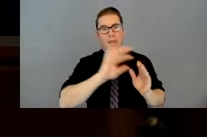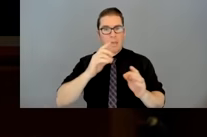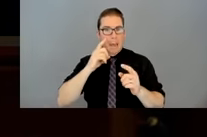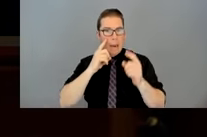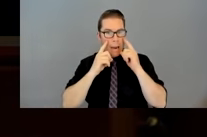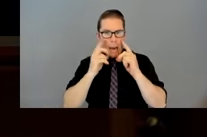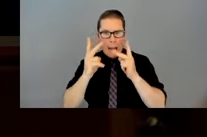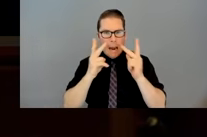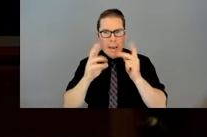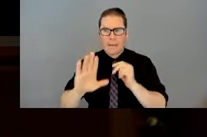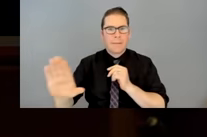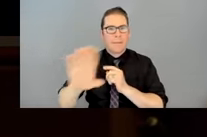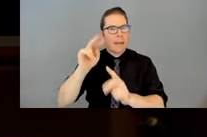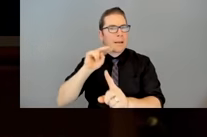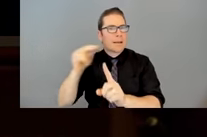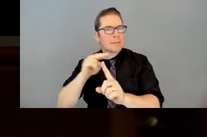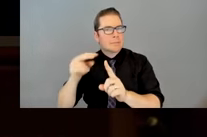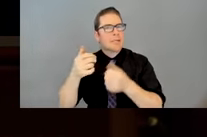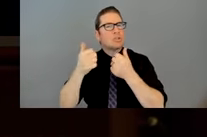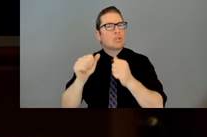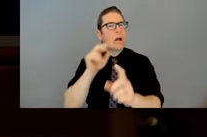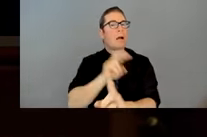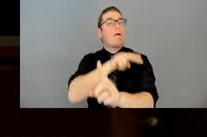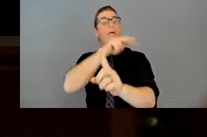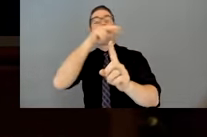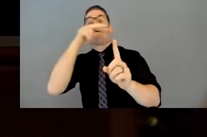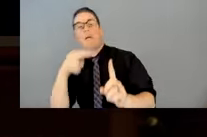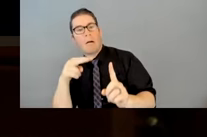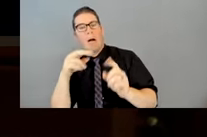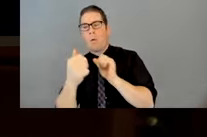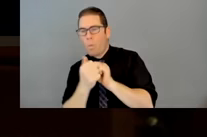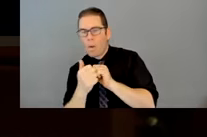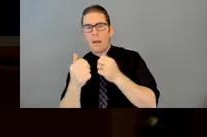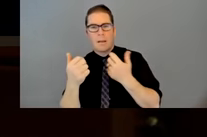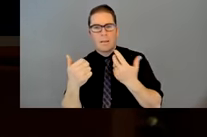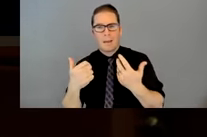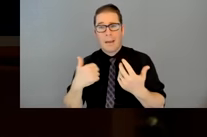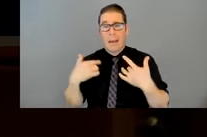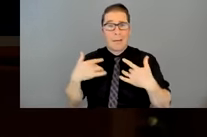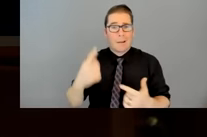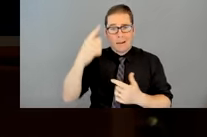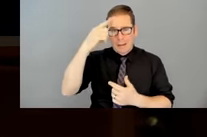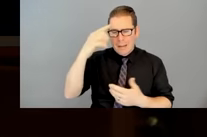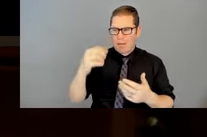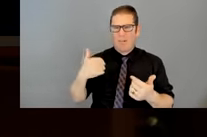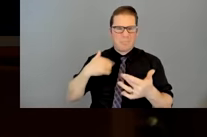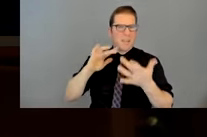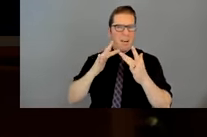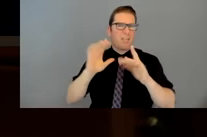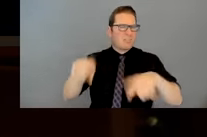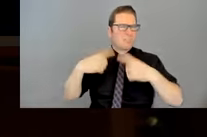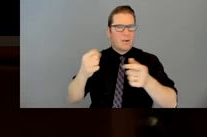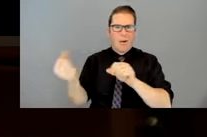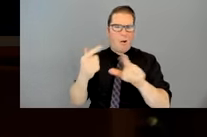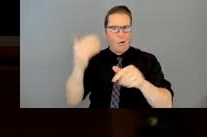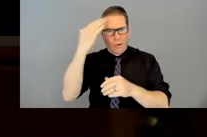about them. I've taught online for so long, I just think everybody knows Canvas. Everybody knows how to log in. Everybody knows how